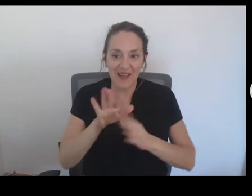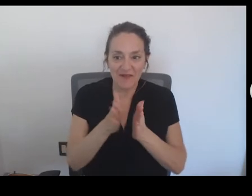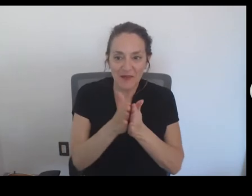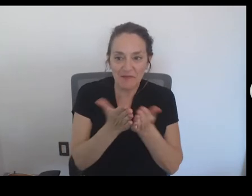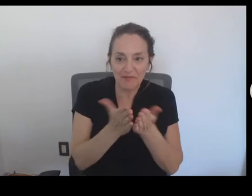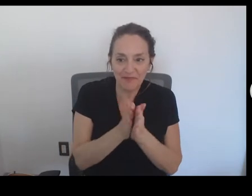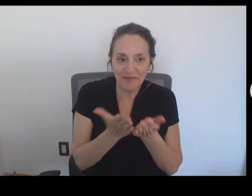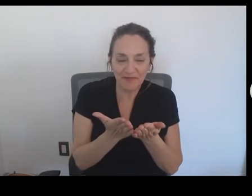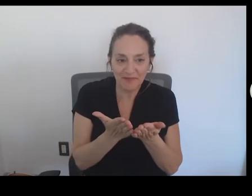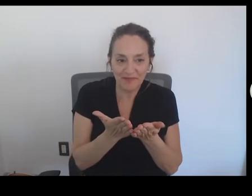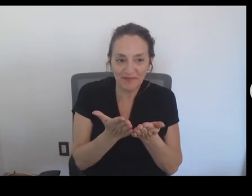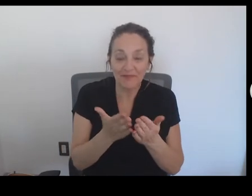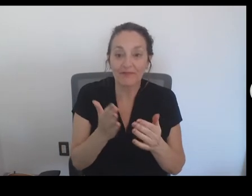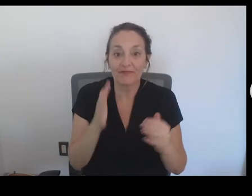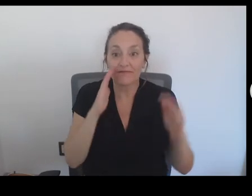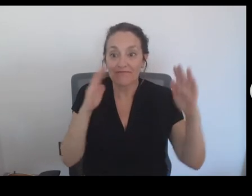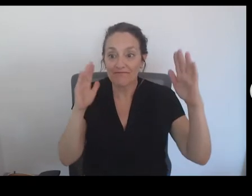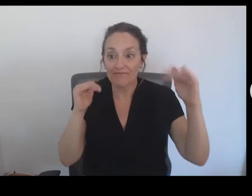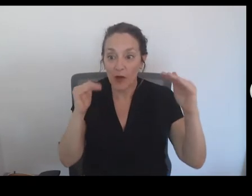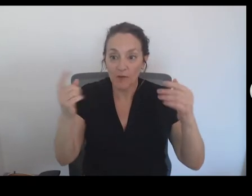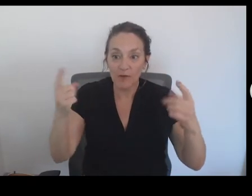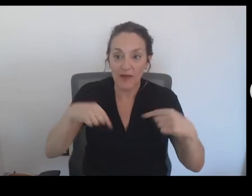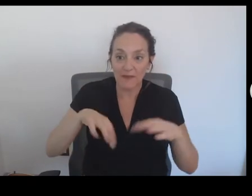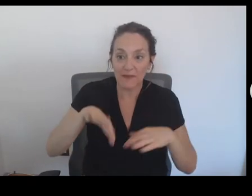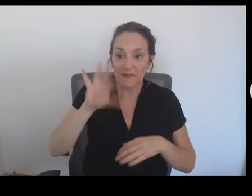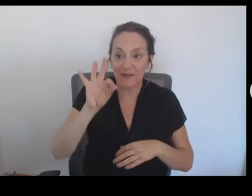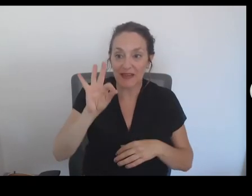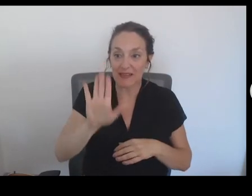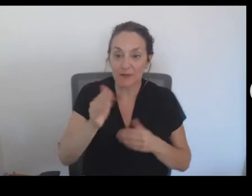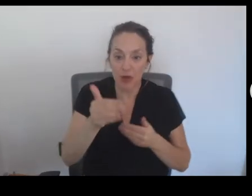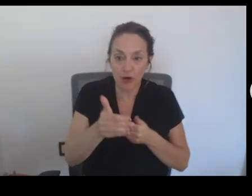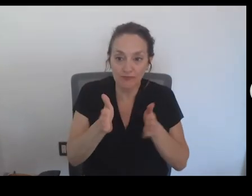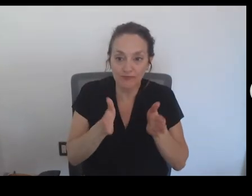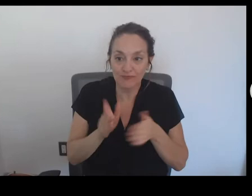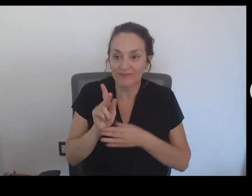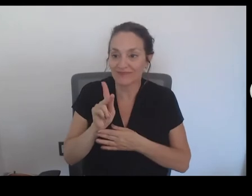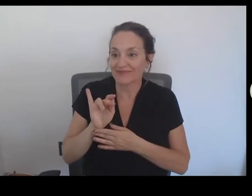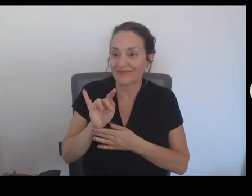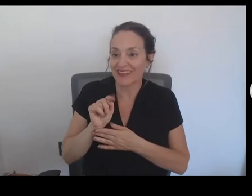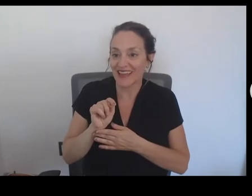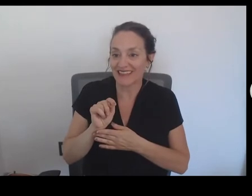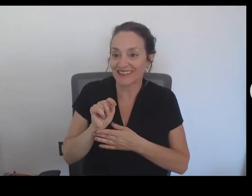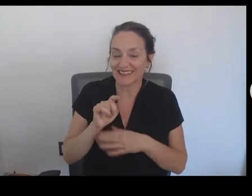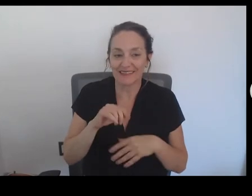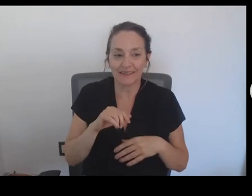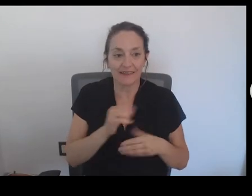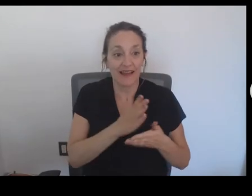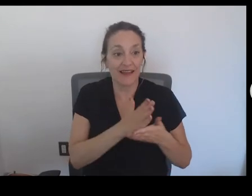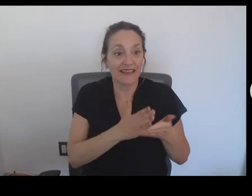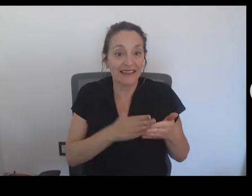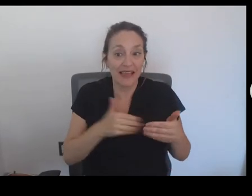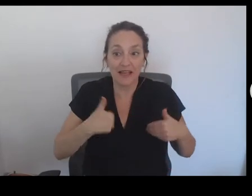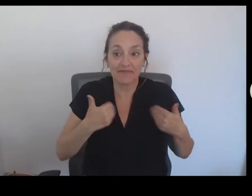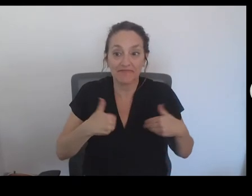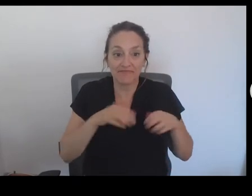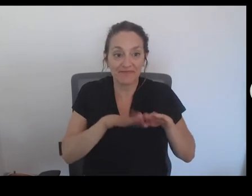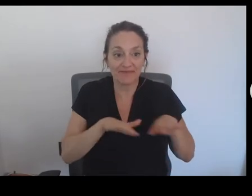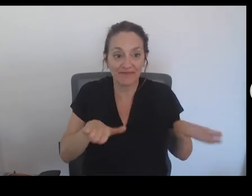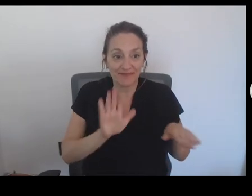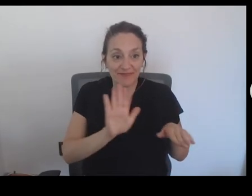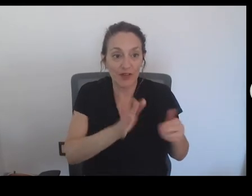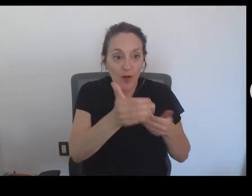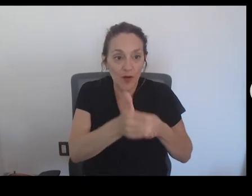for Dia from us at the library. And some of the kits for the younger kids had the Balero Craft in